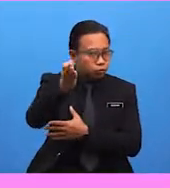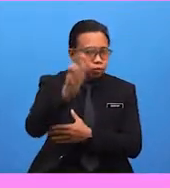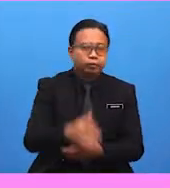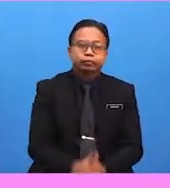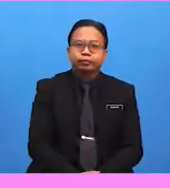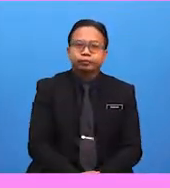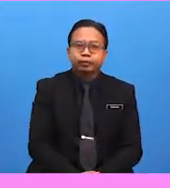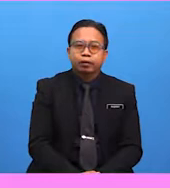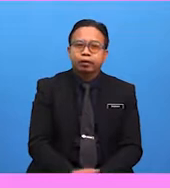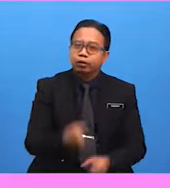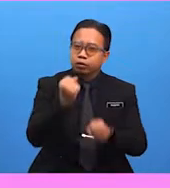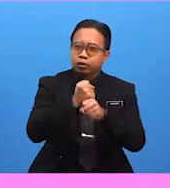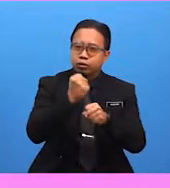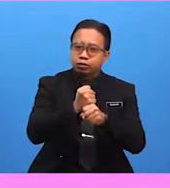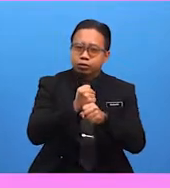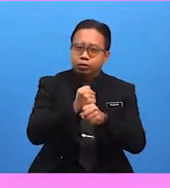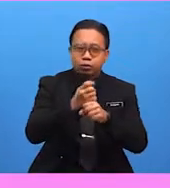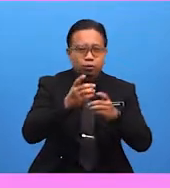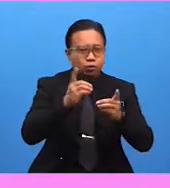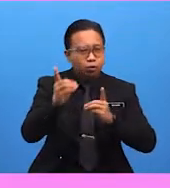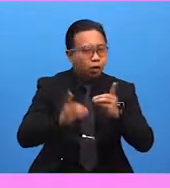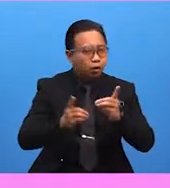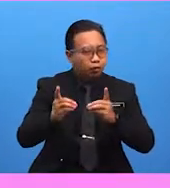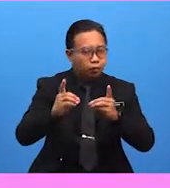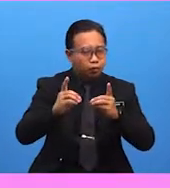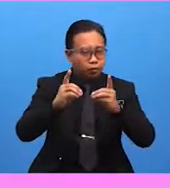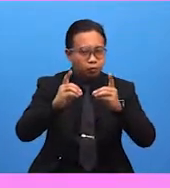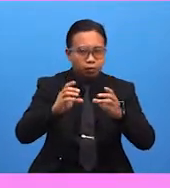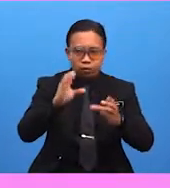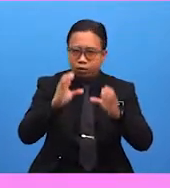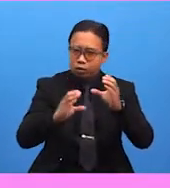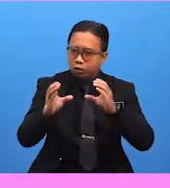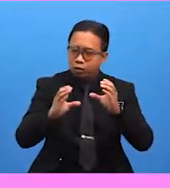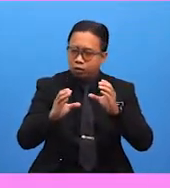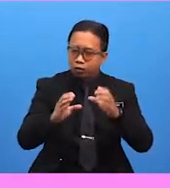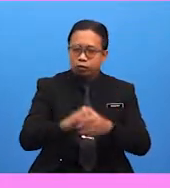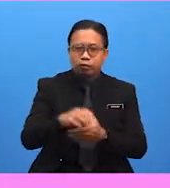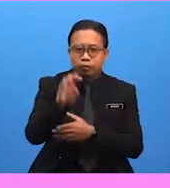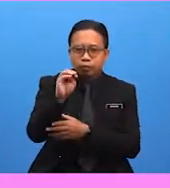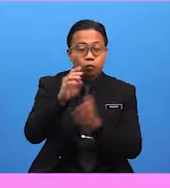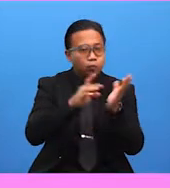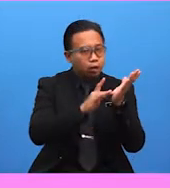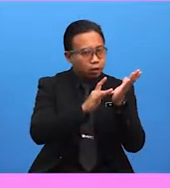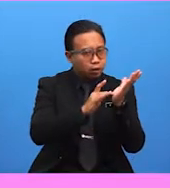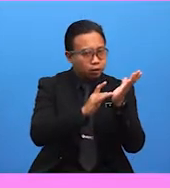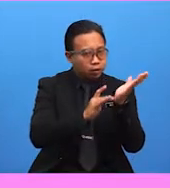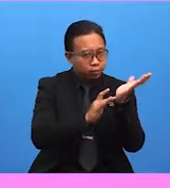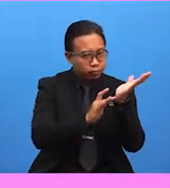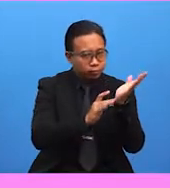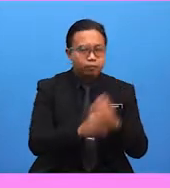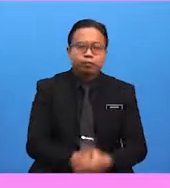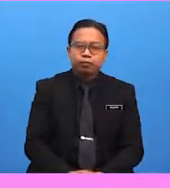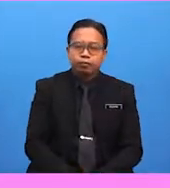careers that will thrive are firstly the medical field. It has